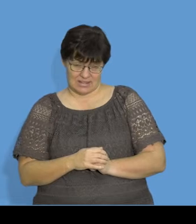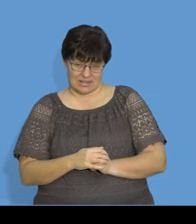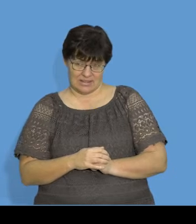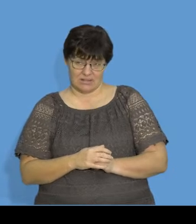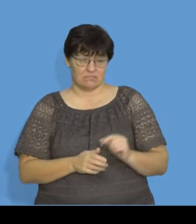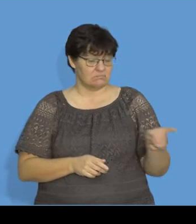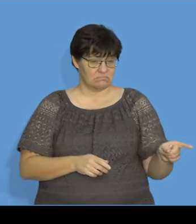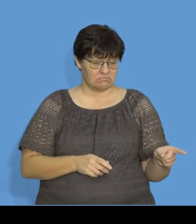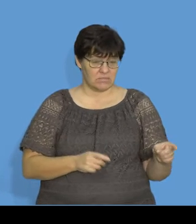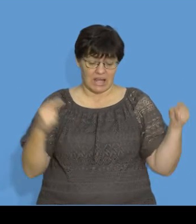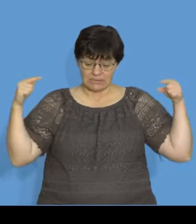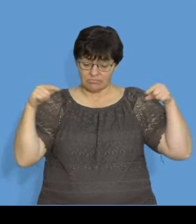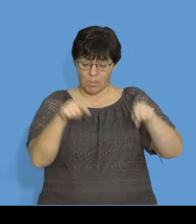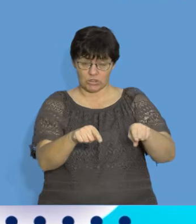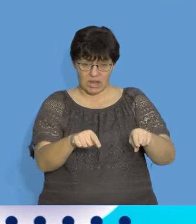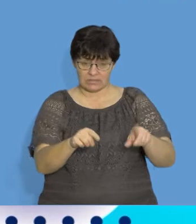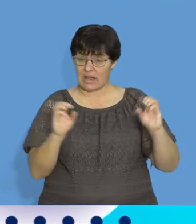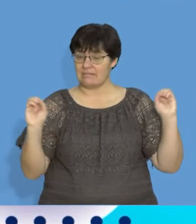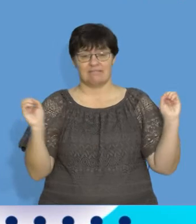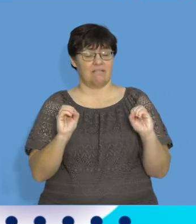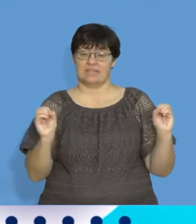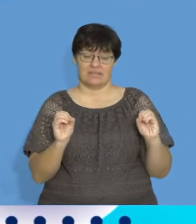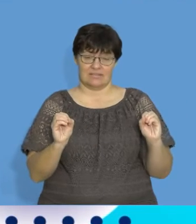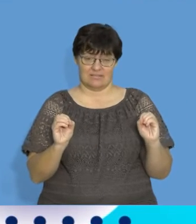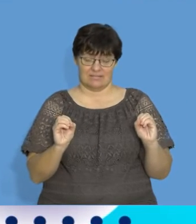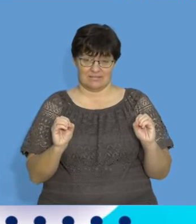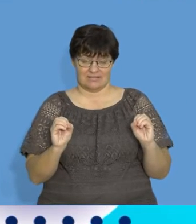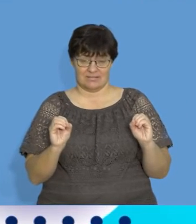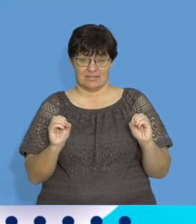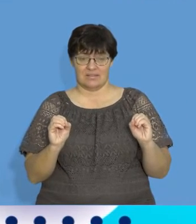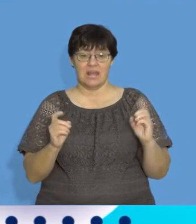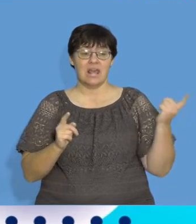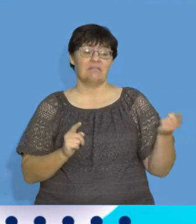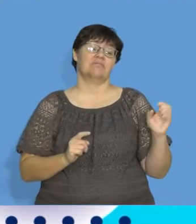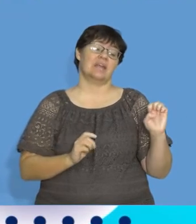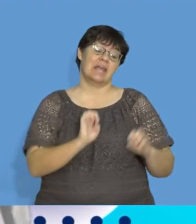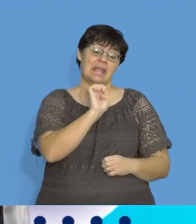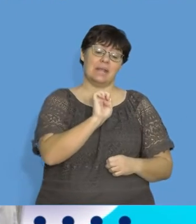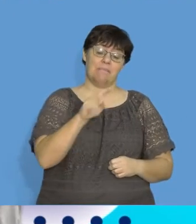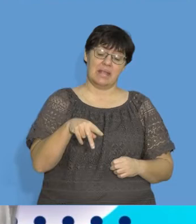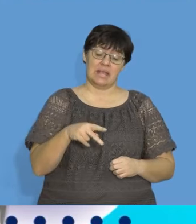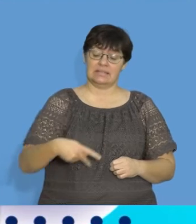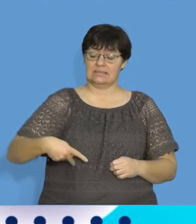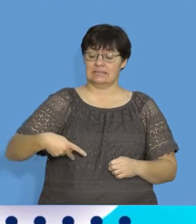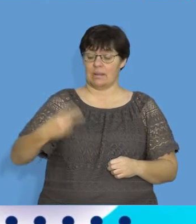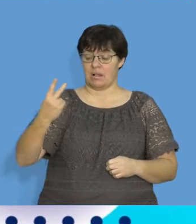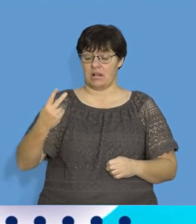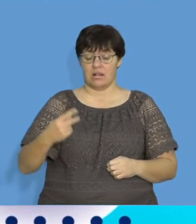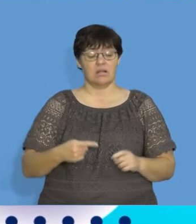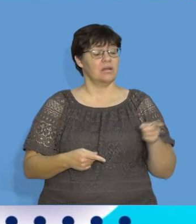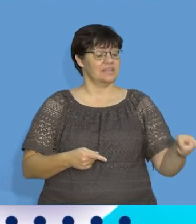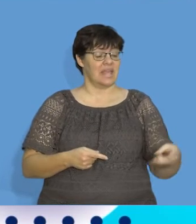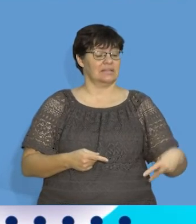There's no direct proportionalities here, okay? So I can't say if potential doubles,